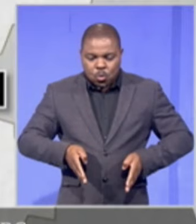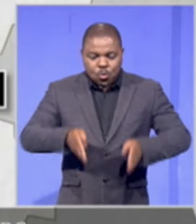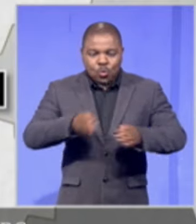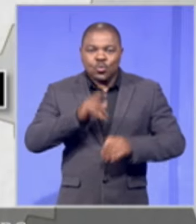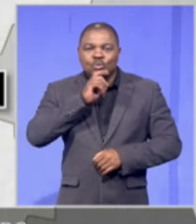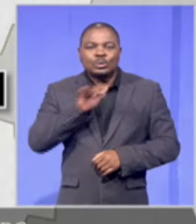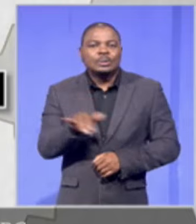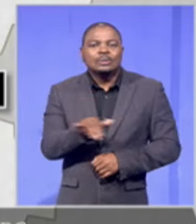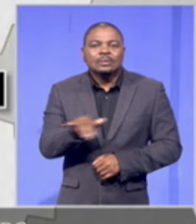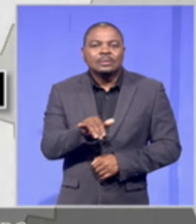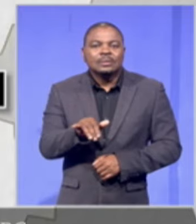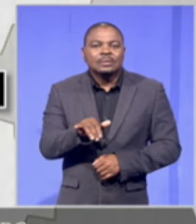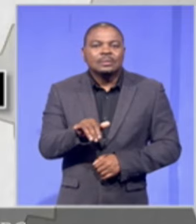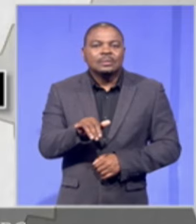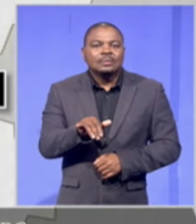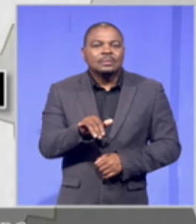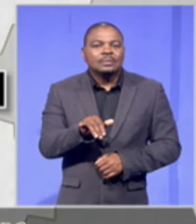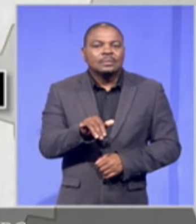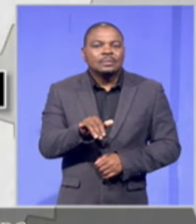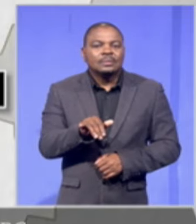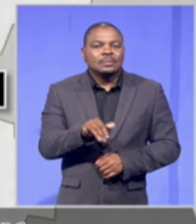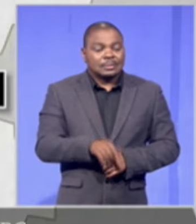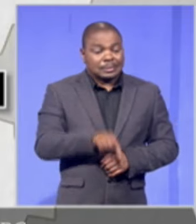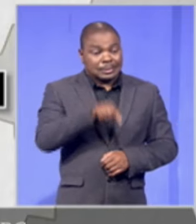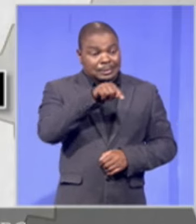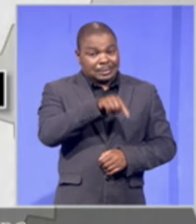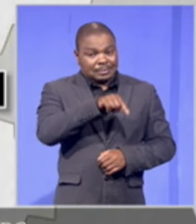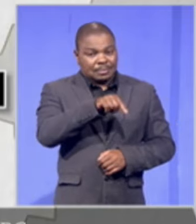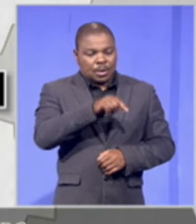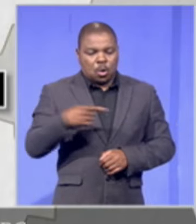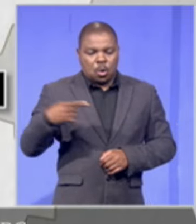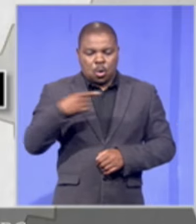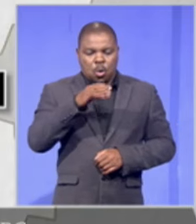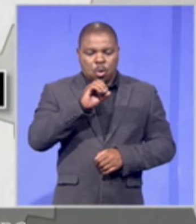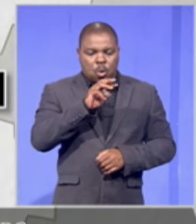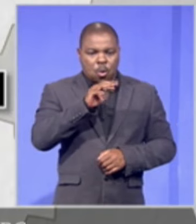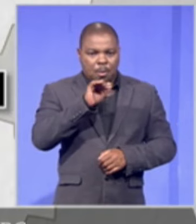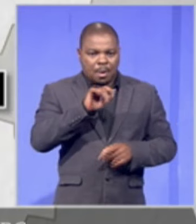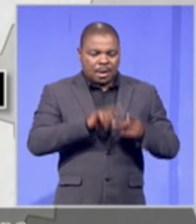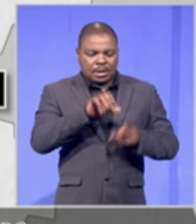efeng ho tswa ka hara sebaka sena sa Goma kapa